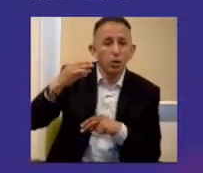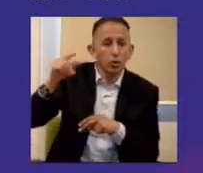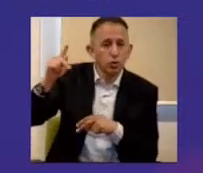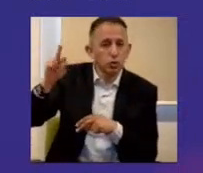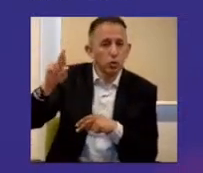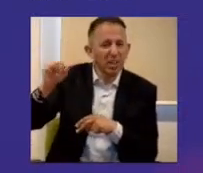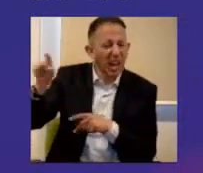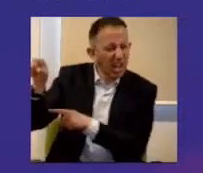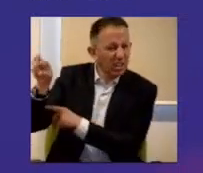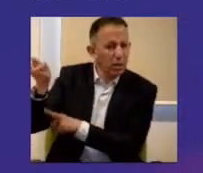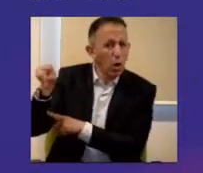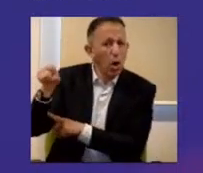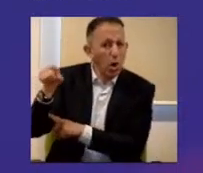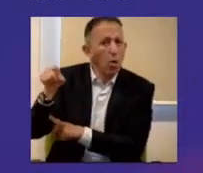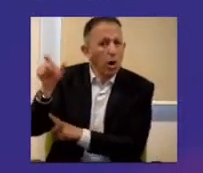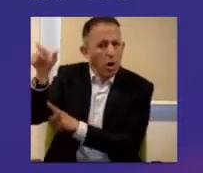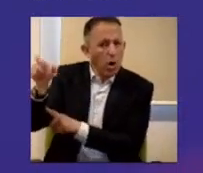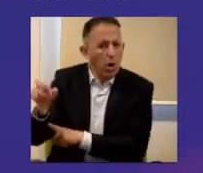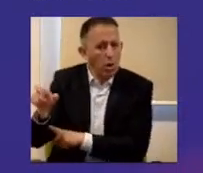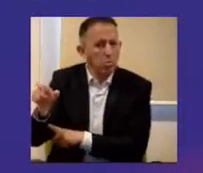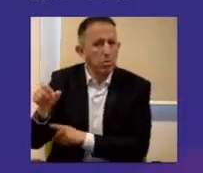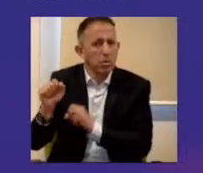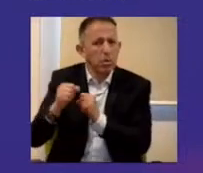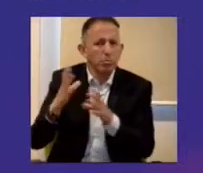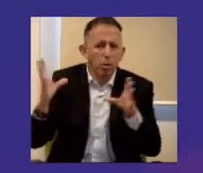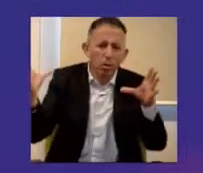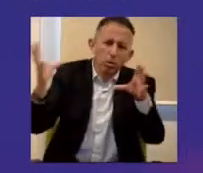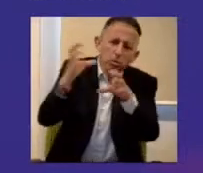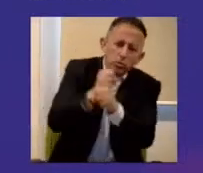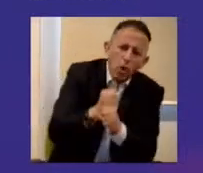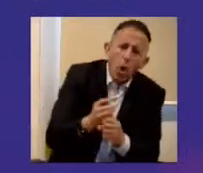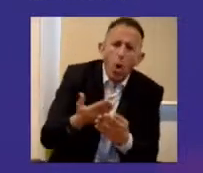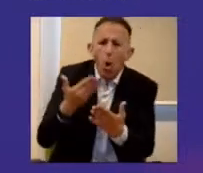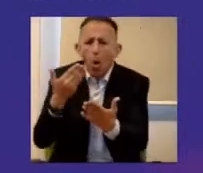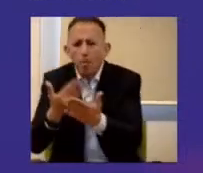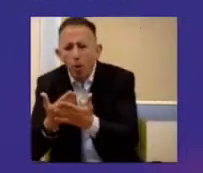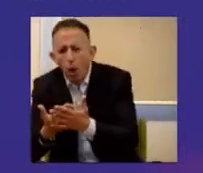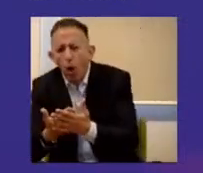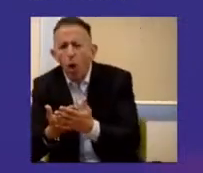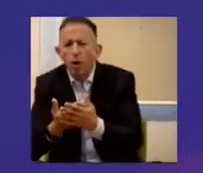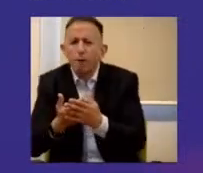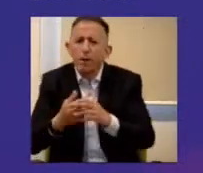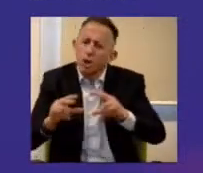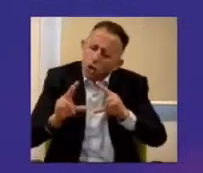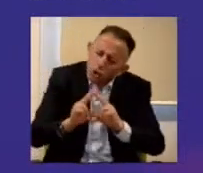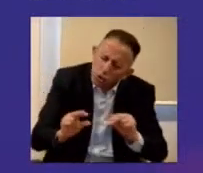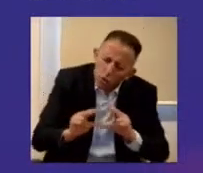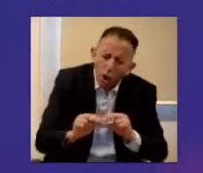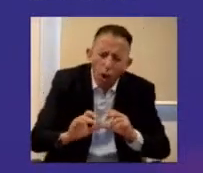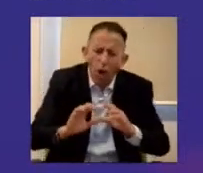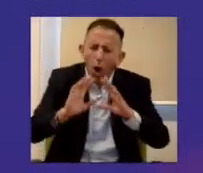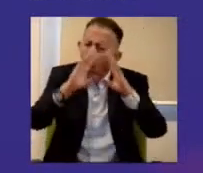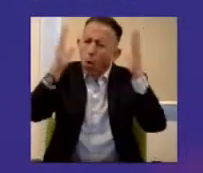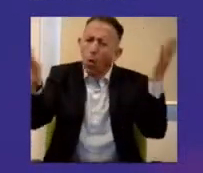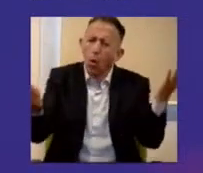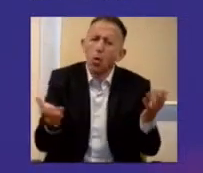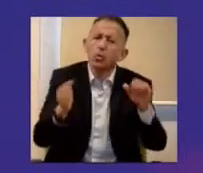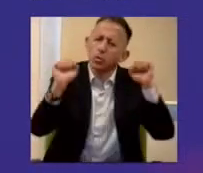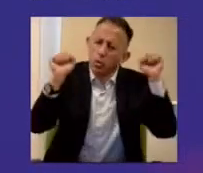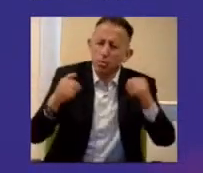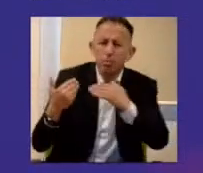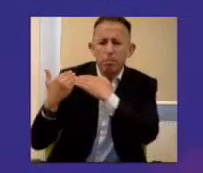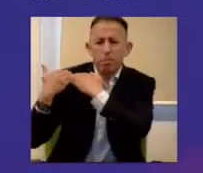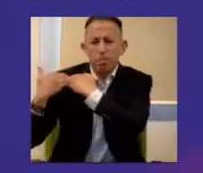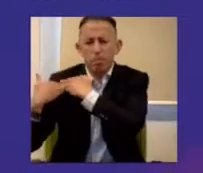observed fever. An inflammation causes fever. Possibly there is an inflammation. We are not